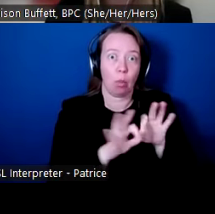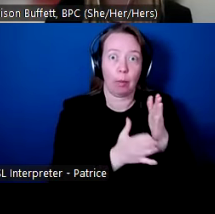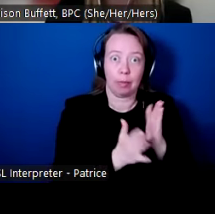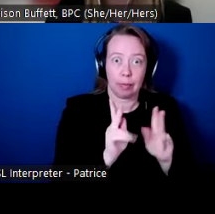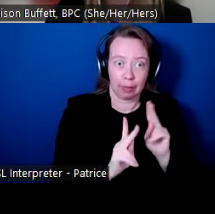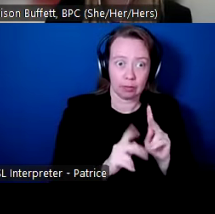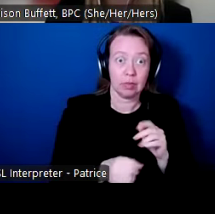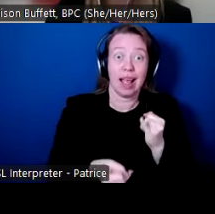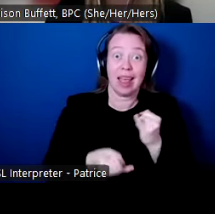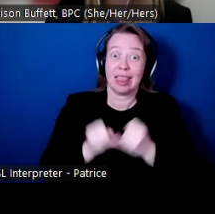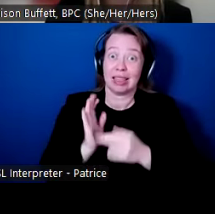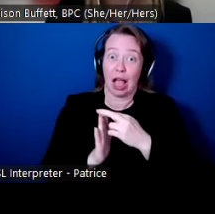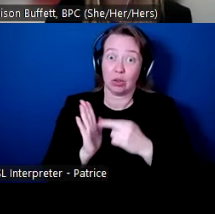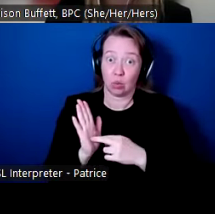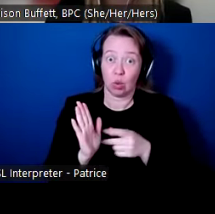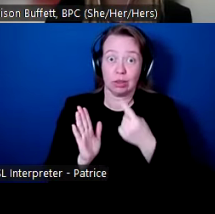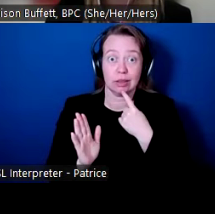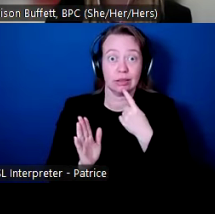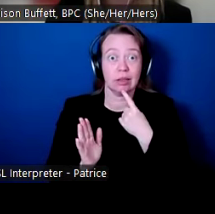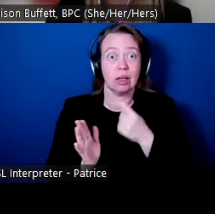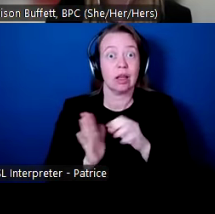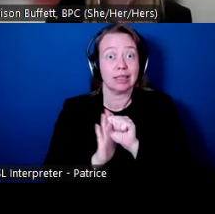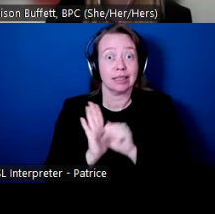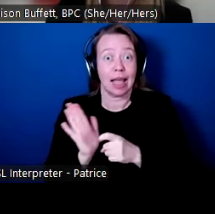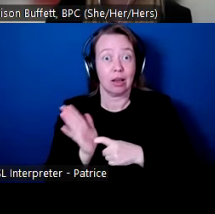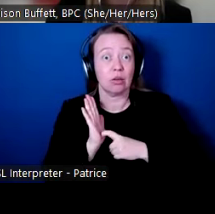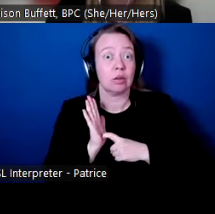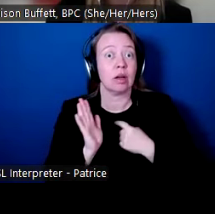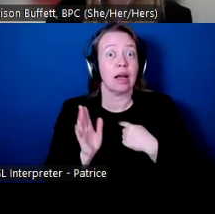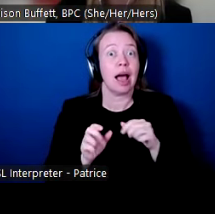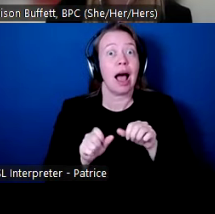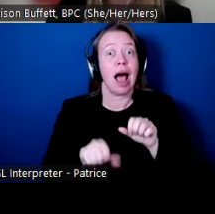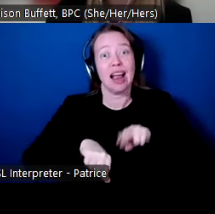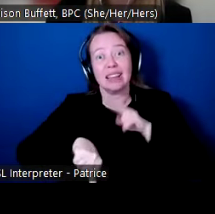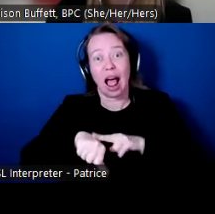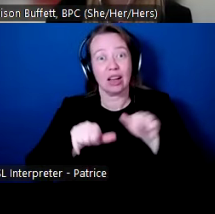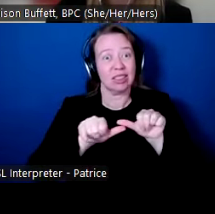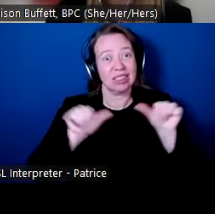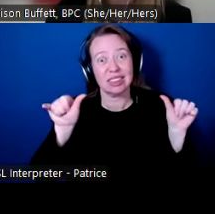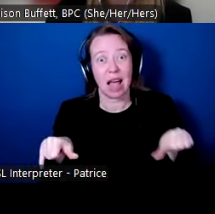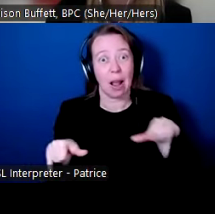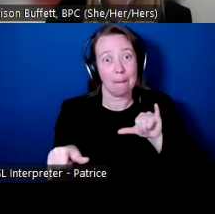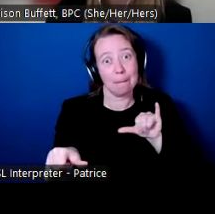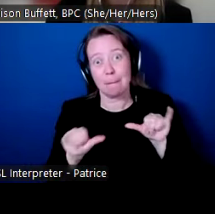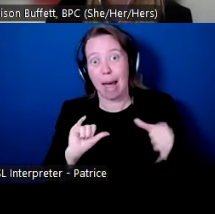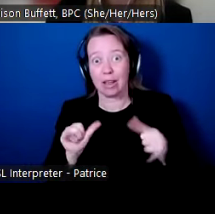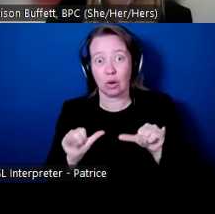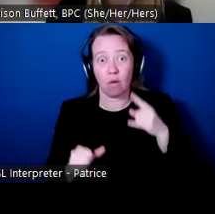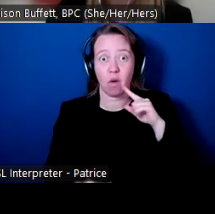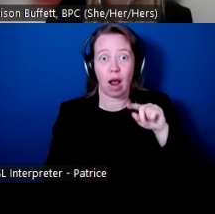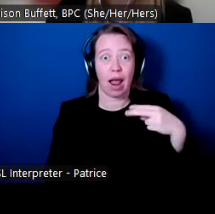also requires states to report on a set of nationally standardized quality measures for